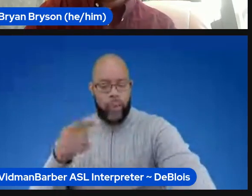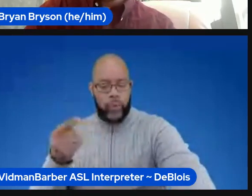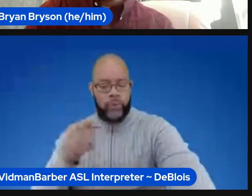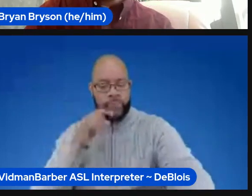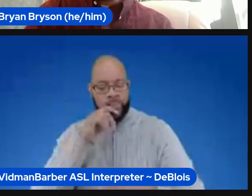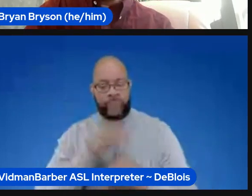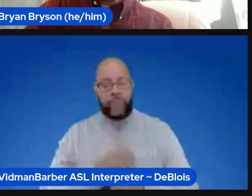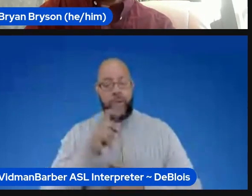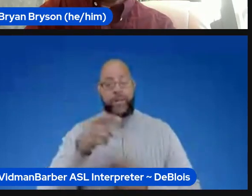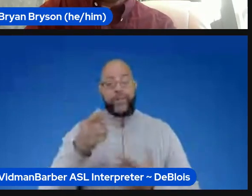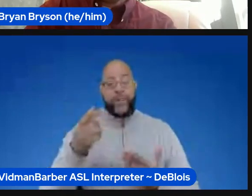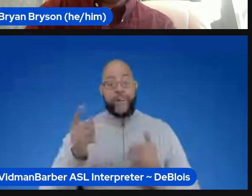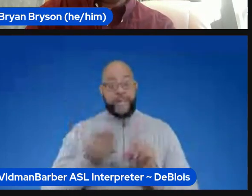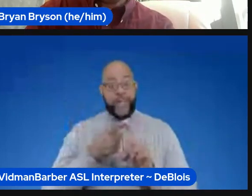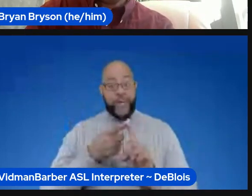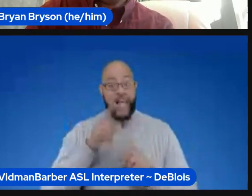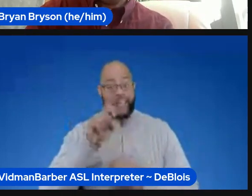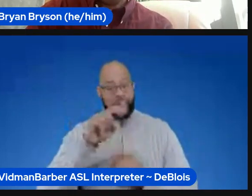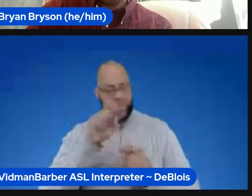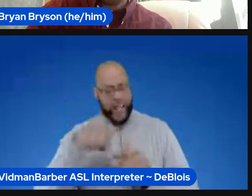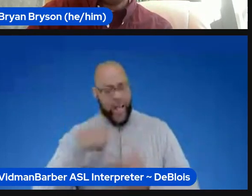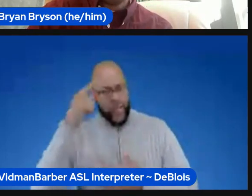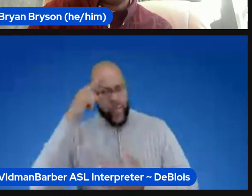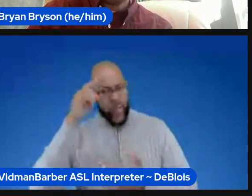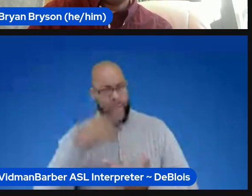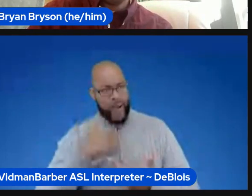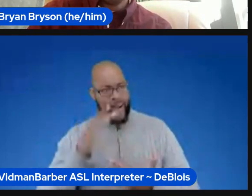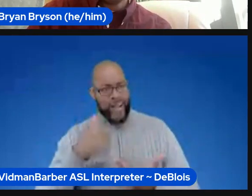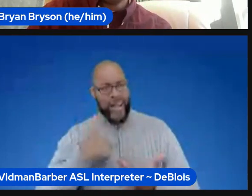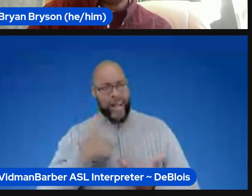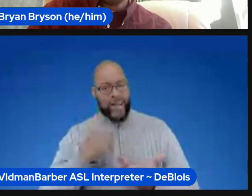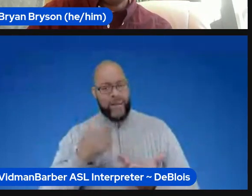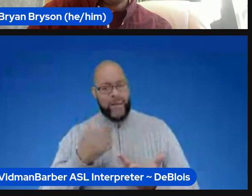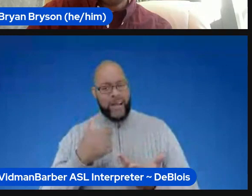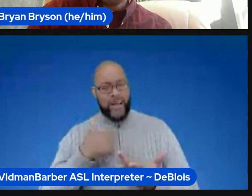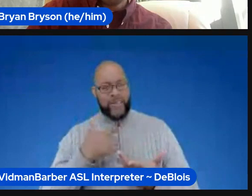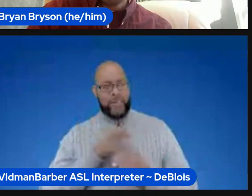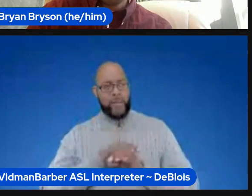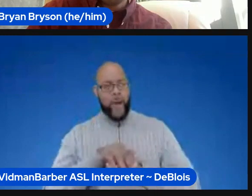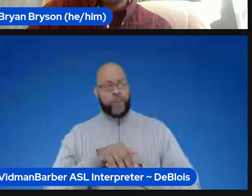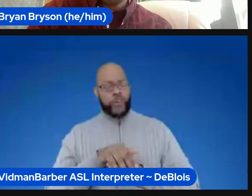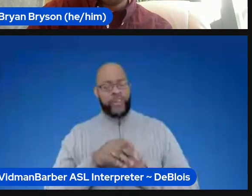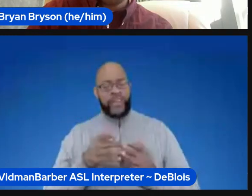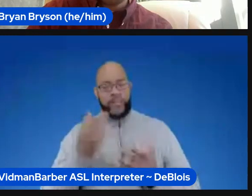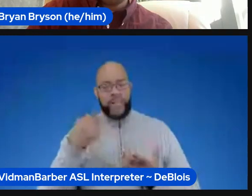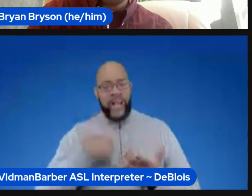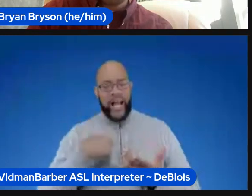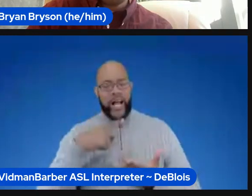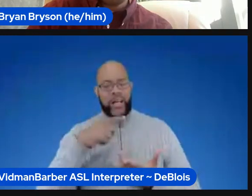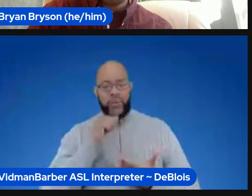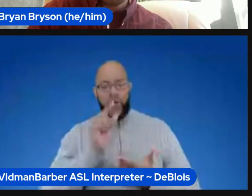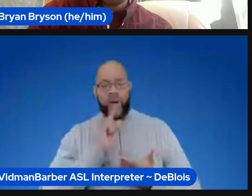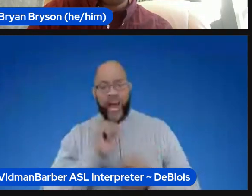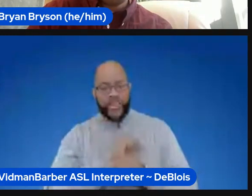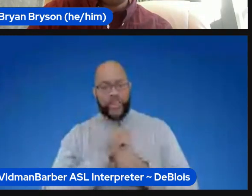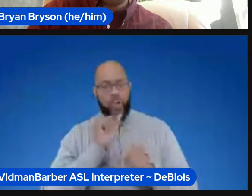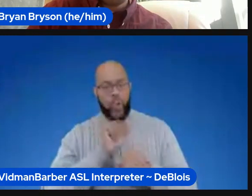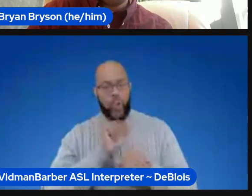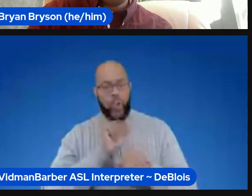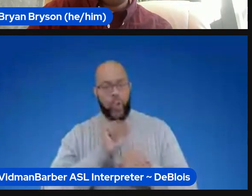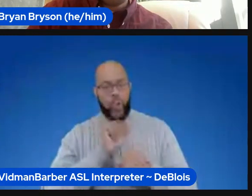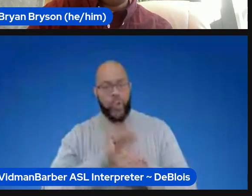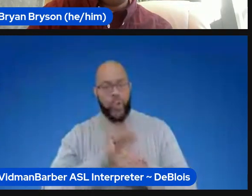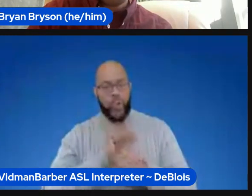when you first asked this question, I thought, oh my gosh, I'm a bit of an imposter here, because I don't actually work in immunology,